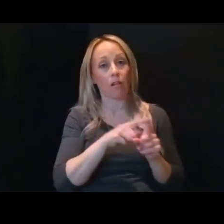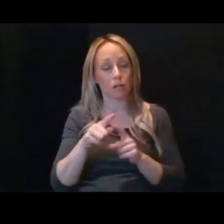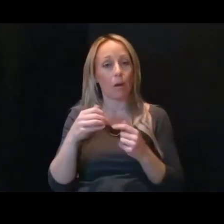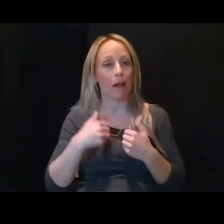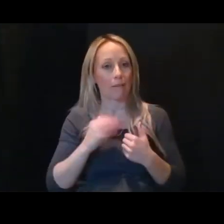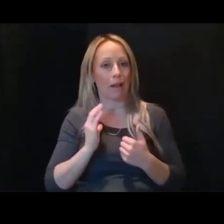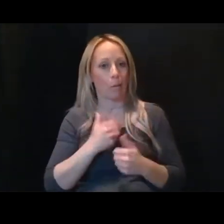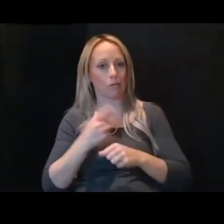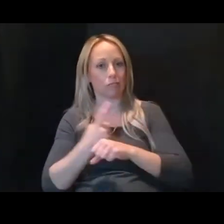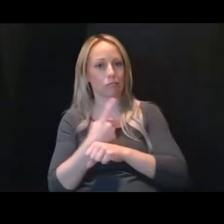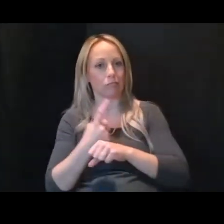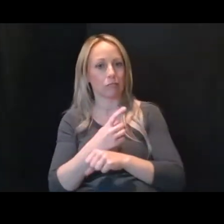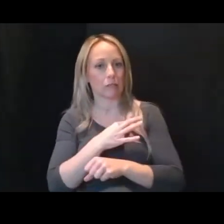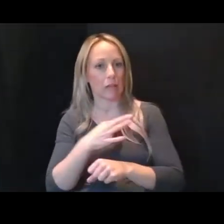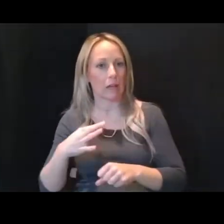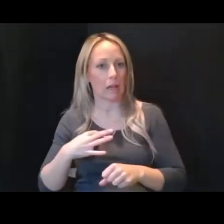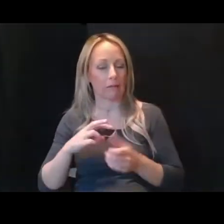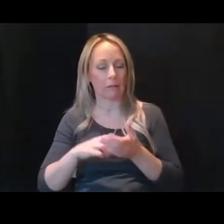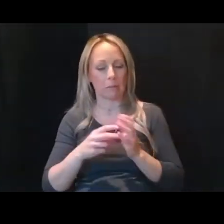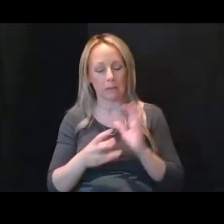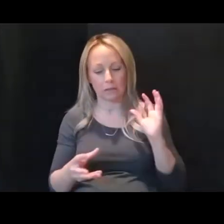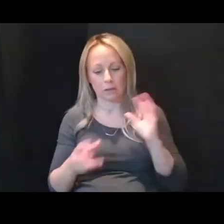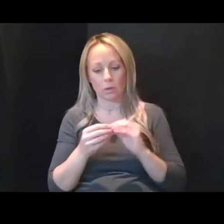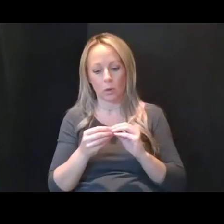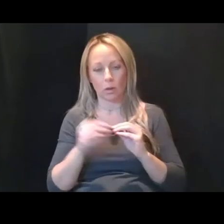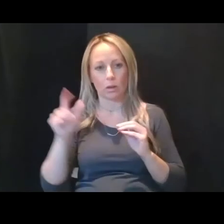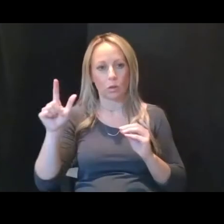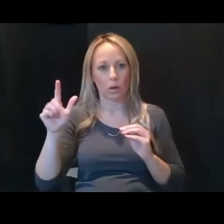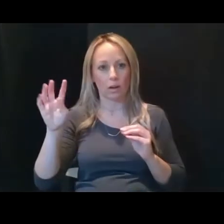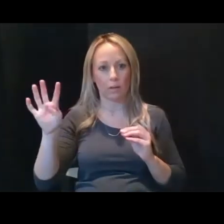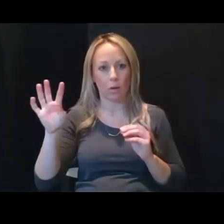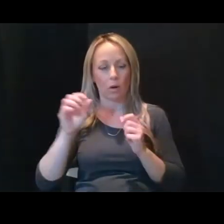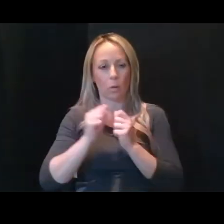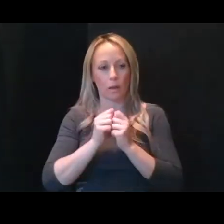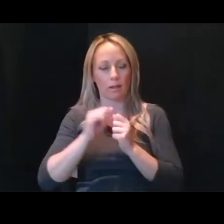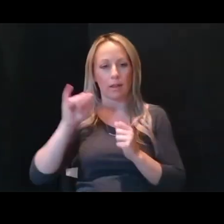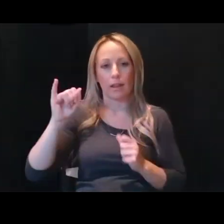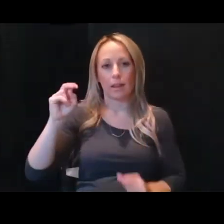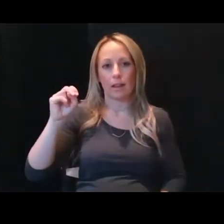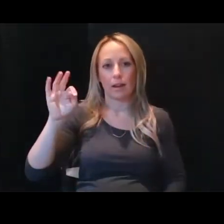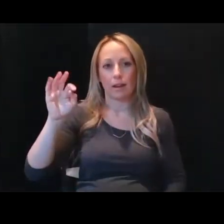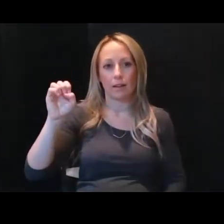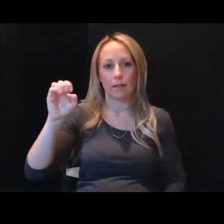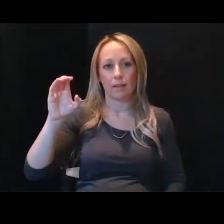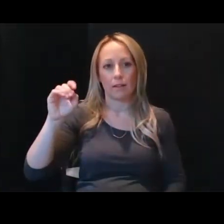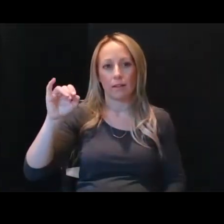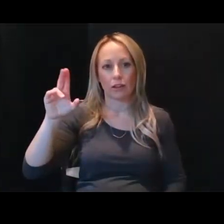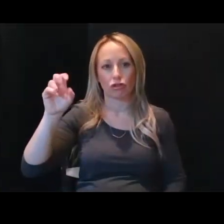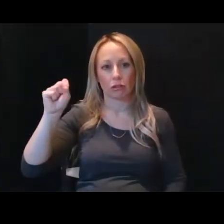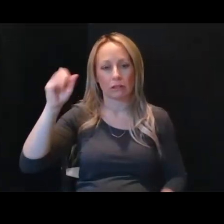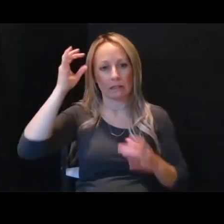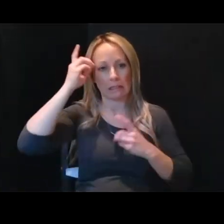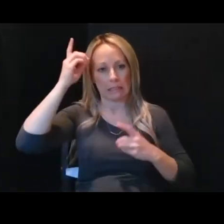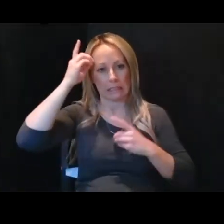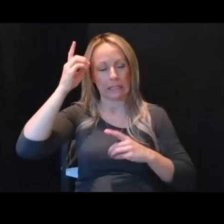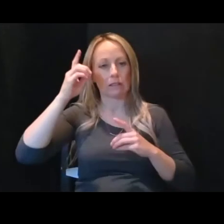staff. So that would be 24 with infectious disease staff and our contact tracers. And